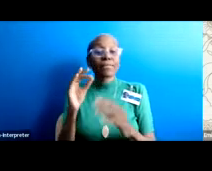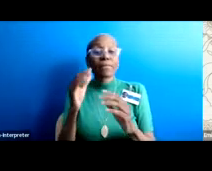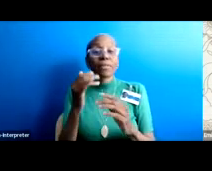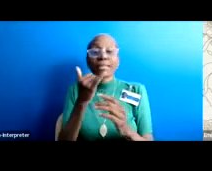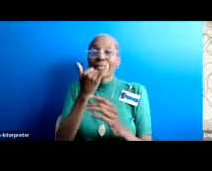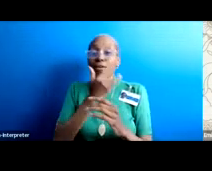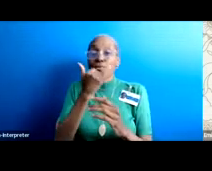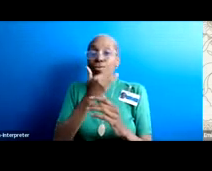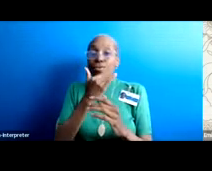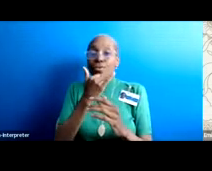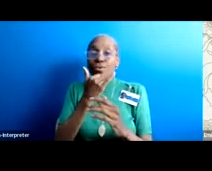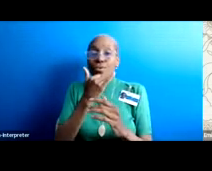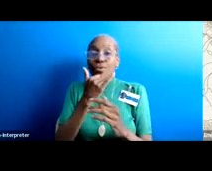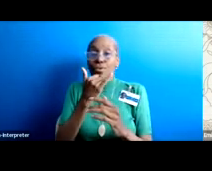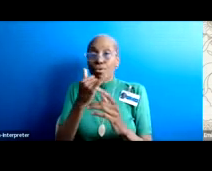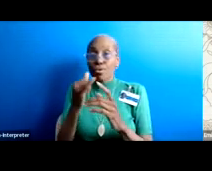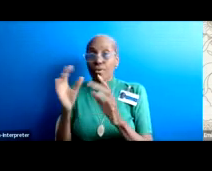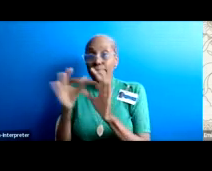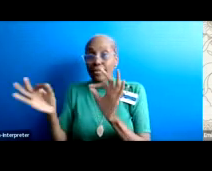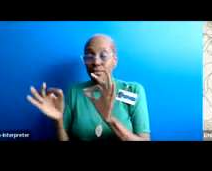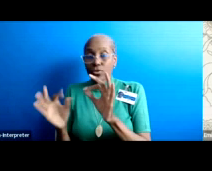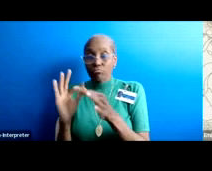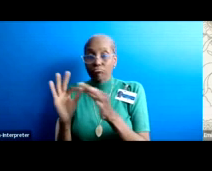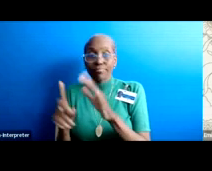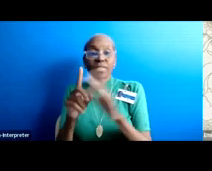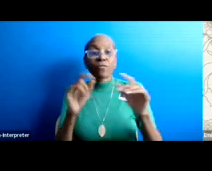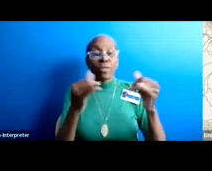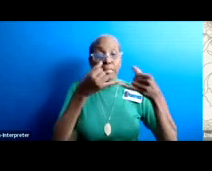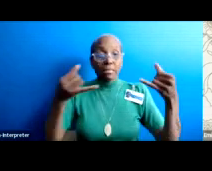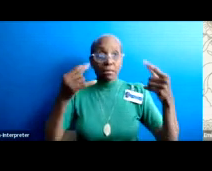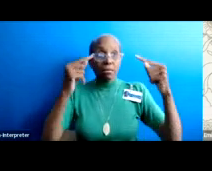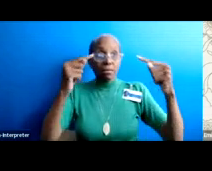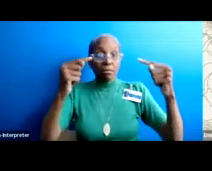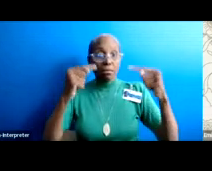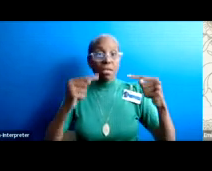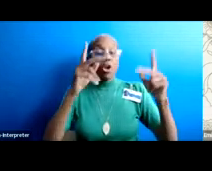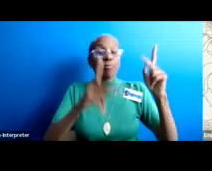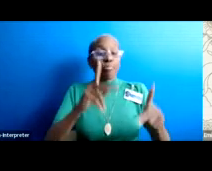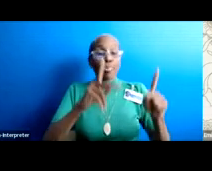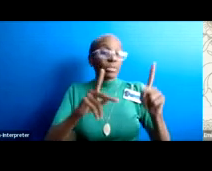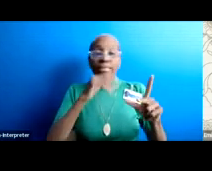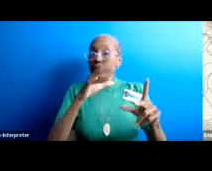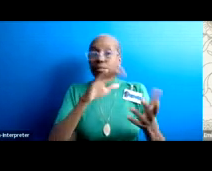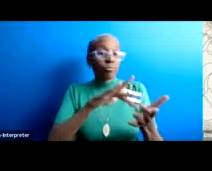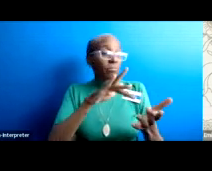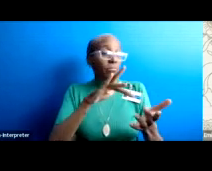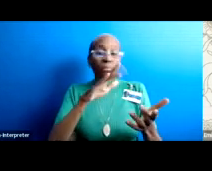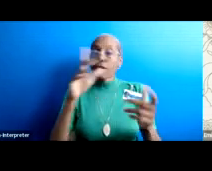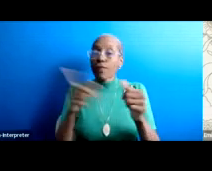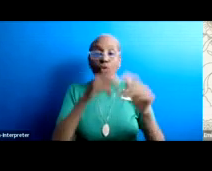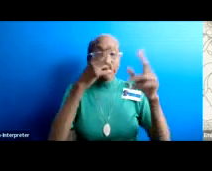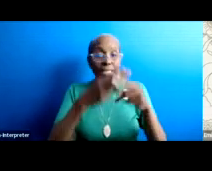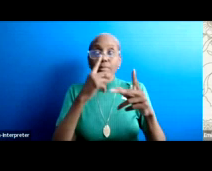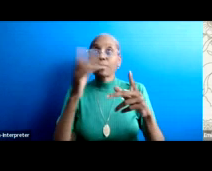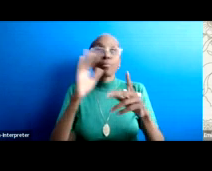error code. So in this particular line of code, what we're having is if someone does not put their first name, let's say they skip